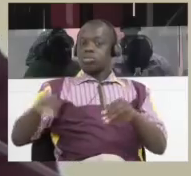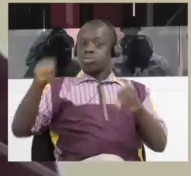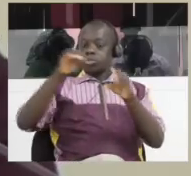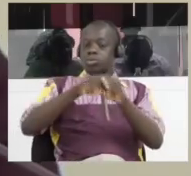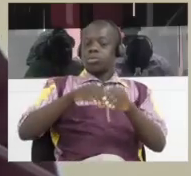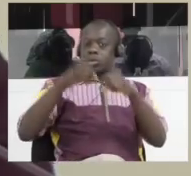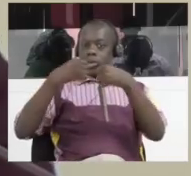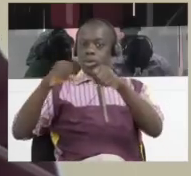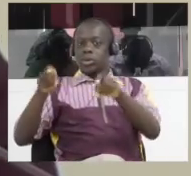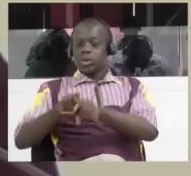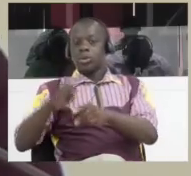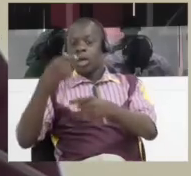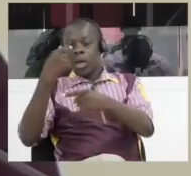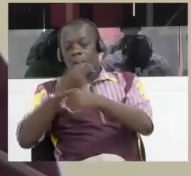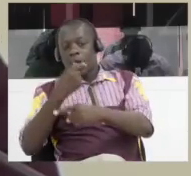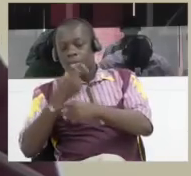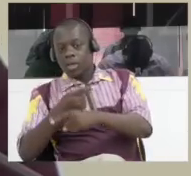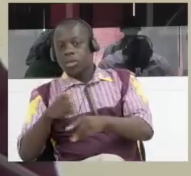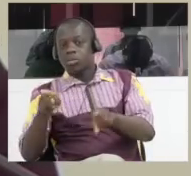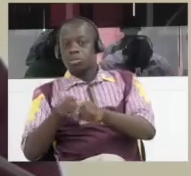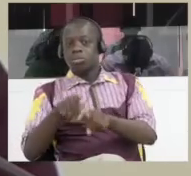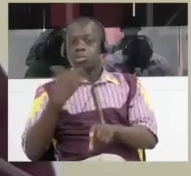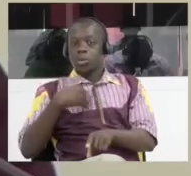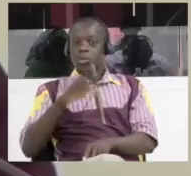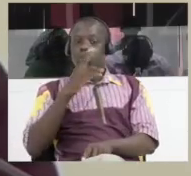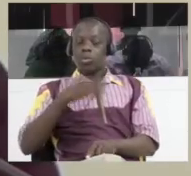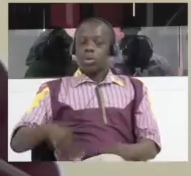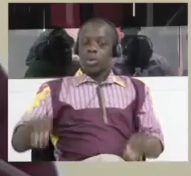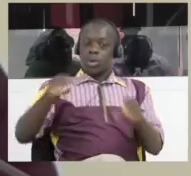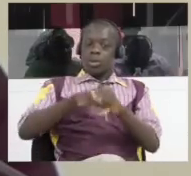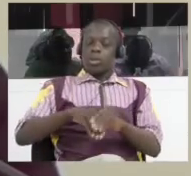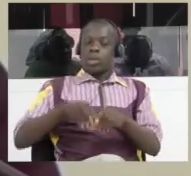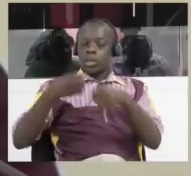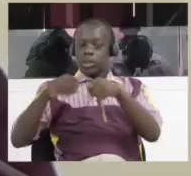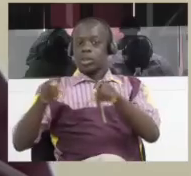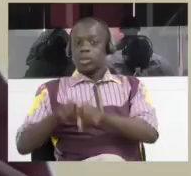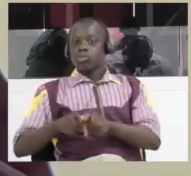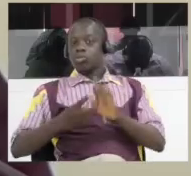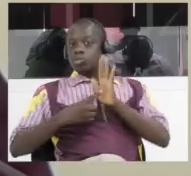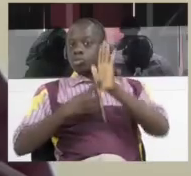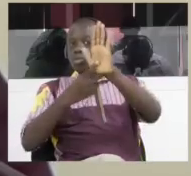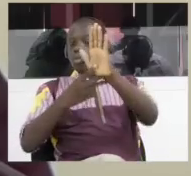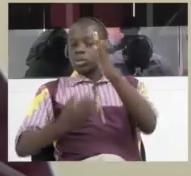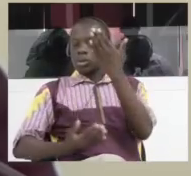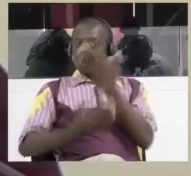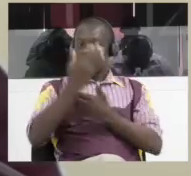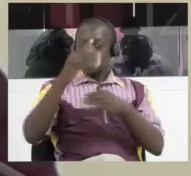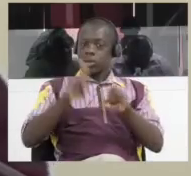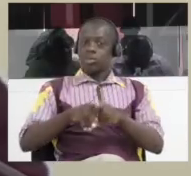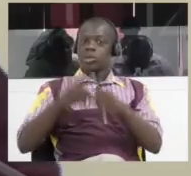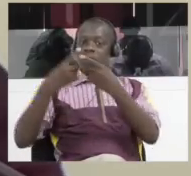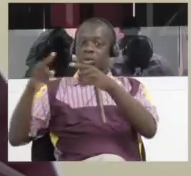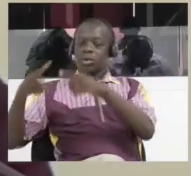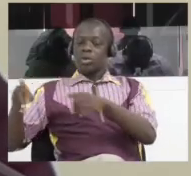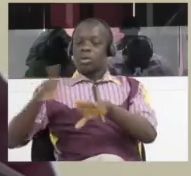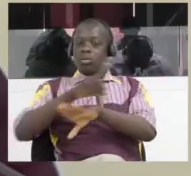in the training, as well as the Gambia counterparts who were supposed to be part of the exercise? Because you had indicated earlier that it was supposed to be